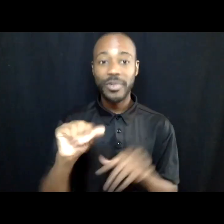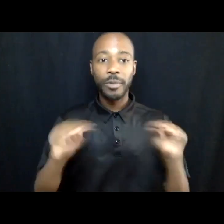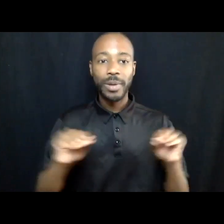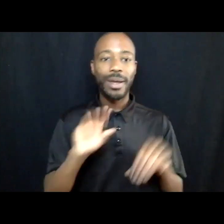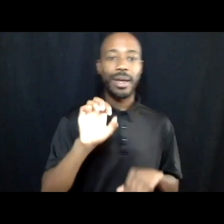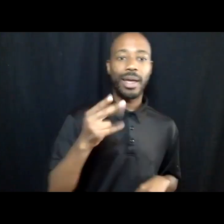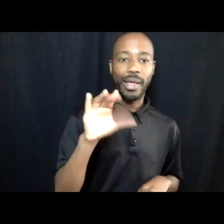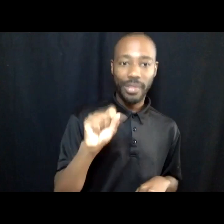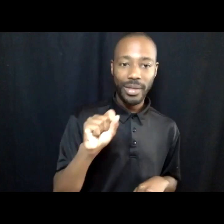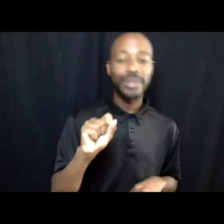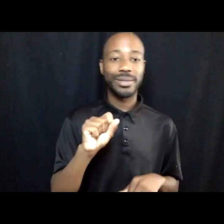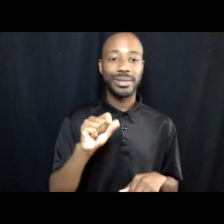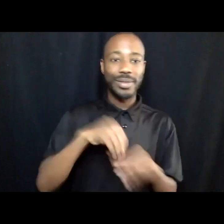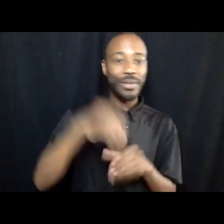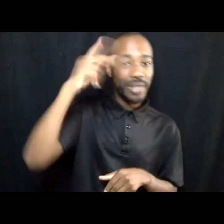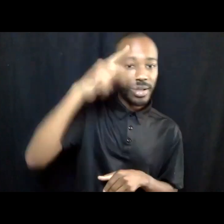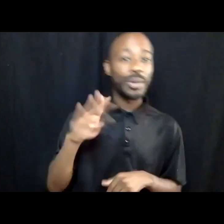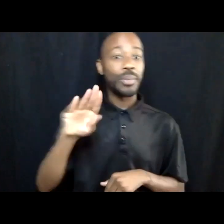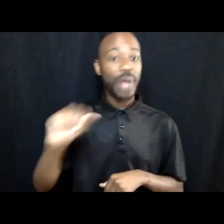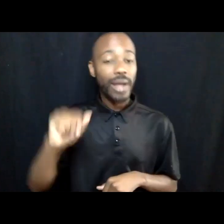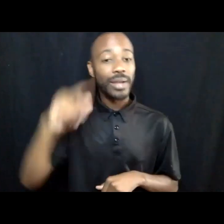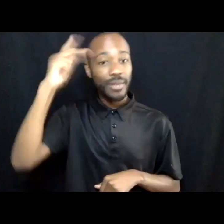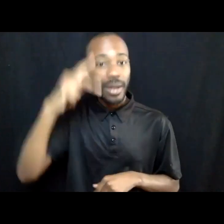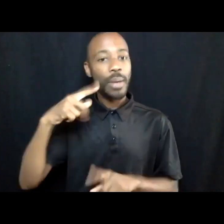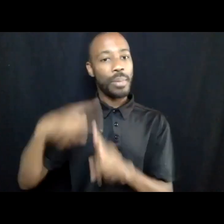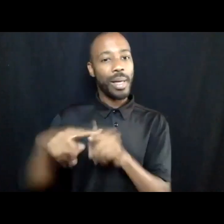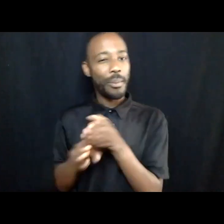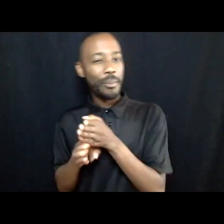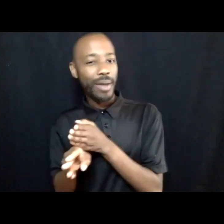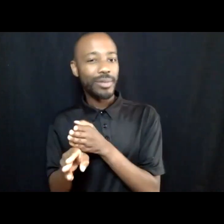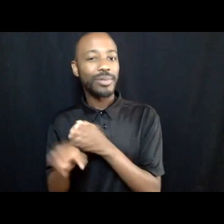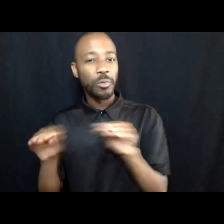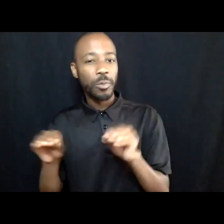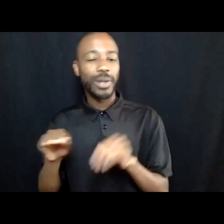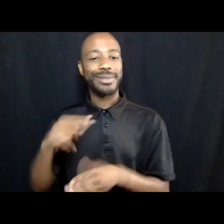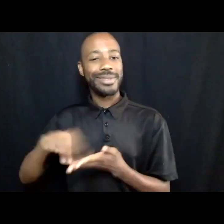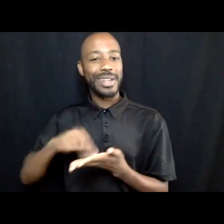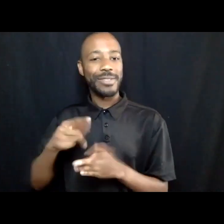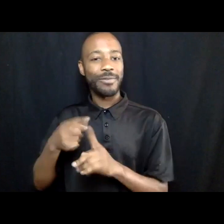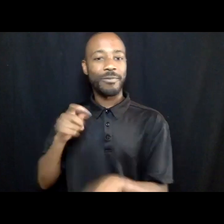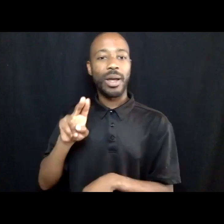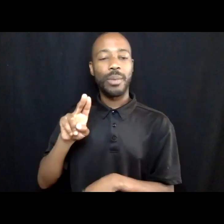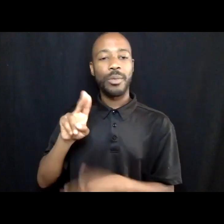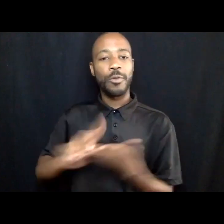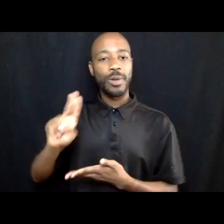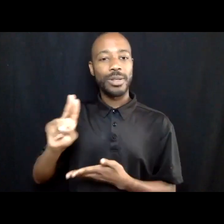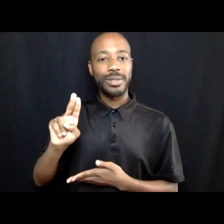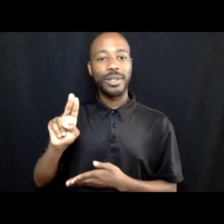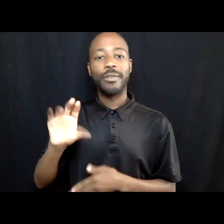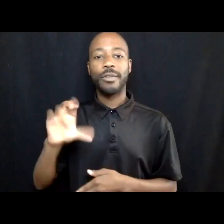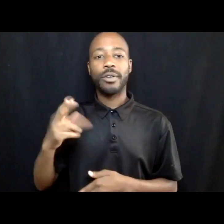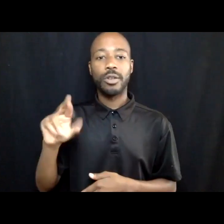bachelor's in philosophy, and a minor in dance from UNC Charlotte. They're currently adjunct professor in women's and gender studies department at